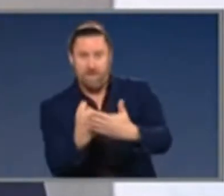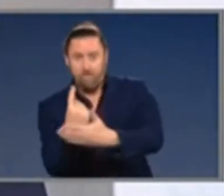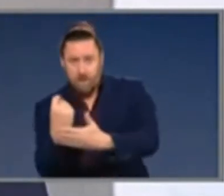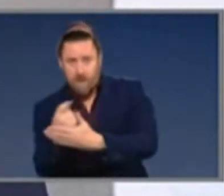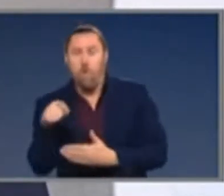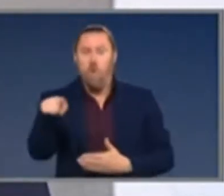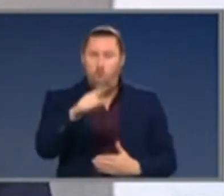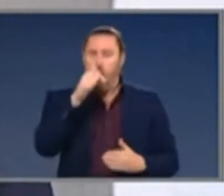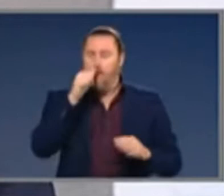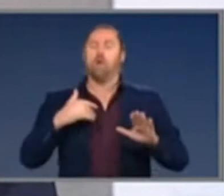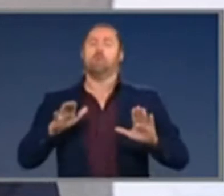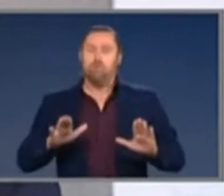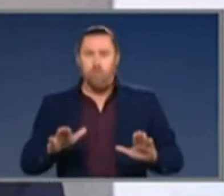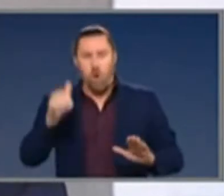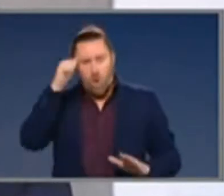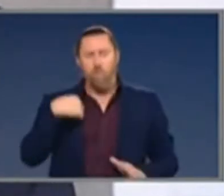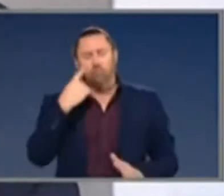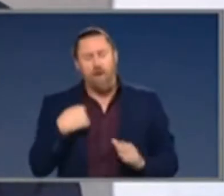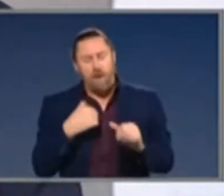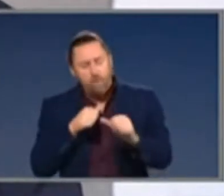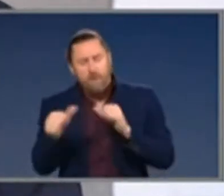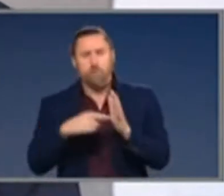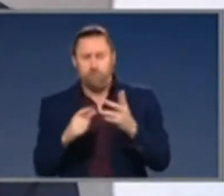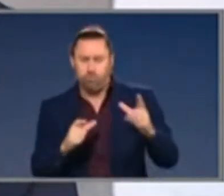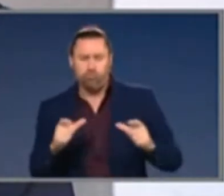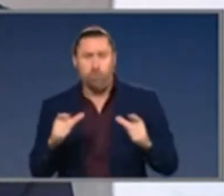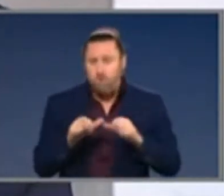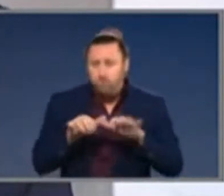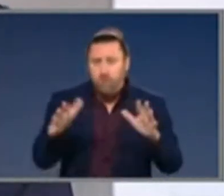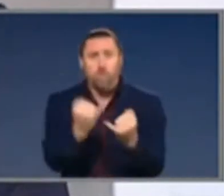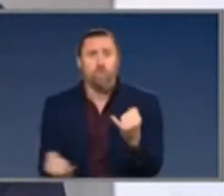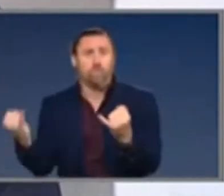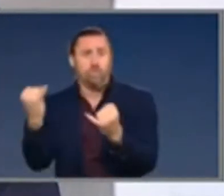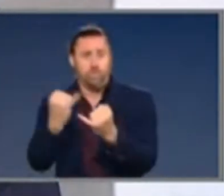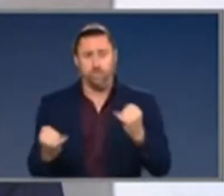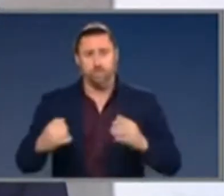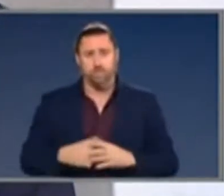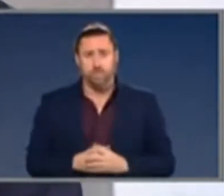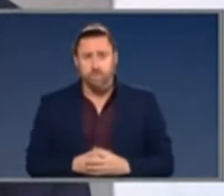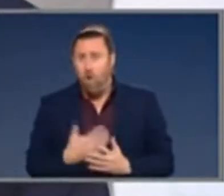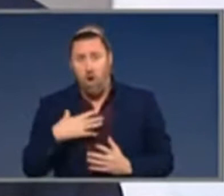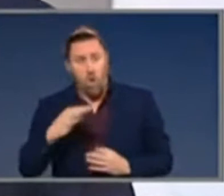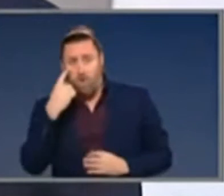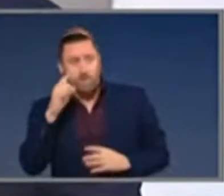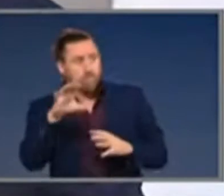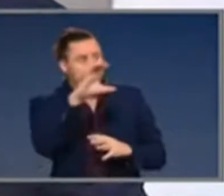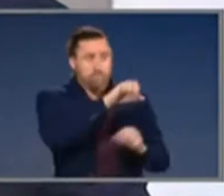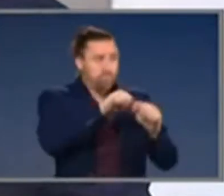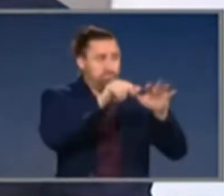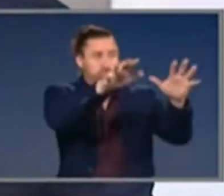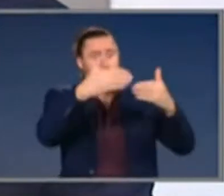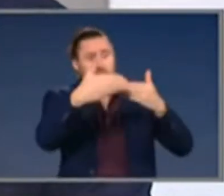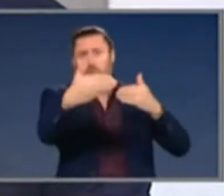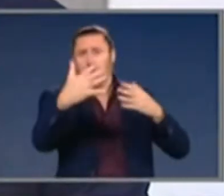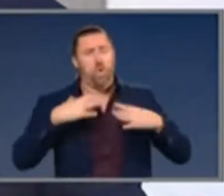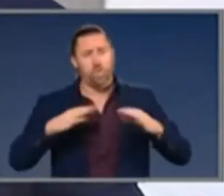taking actions to deal with those problems and to try and prevent them in the case of any outbreaks that may occur in the future in